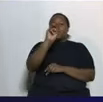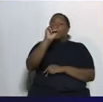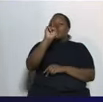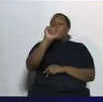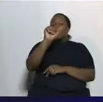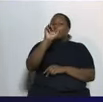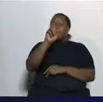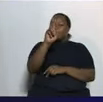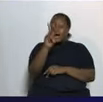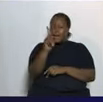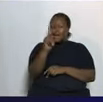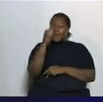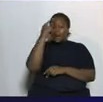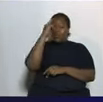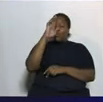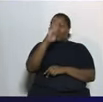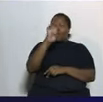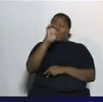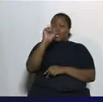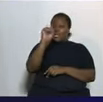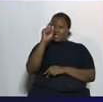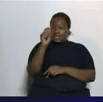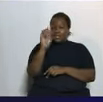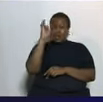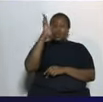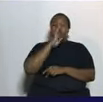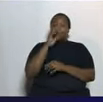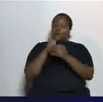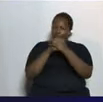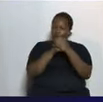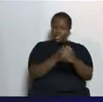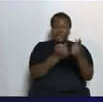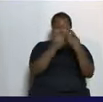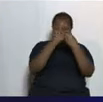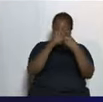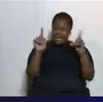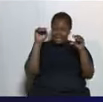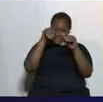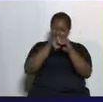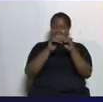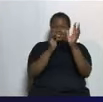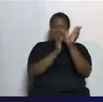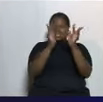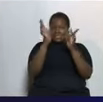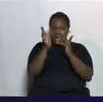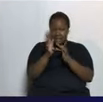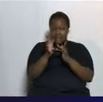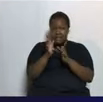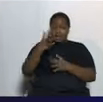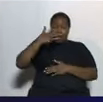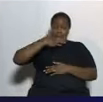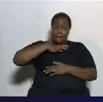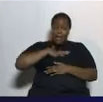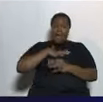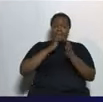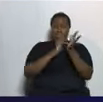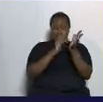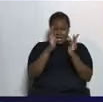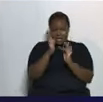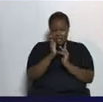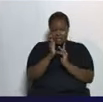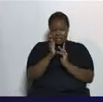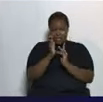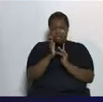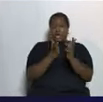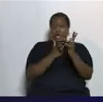be enforced. Alama ya mnyama italazimishwa. But in Jesus. Lakini katika Yesu. By Jesus. Kwa Yesu Kristo.